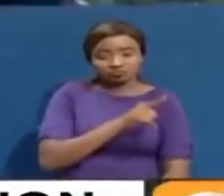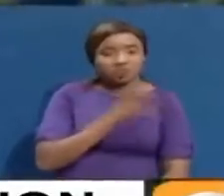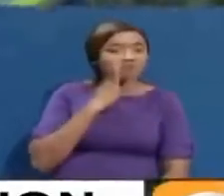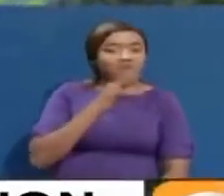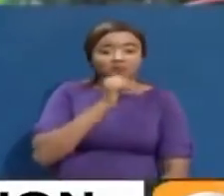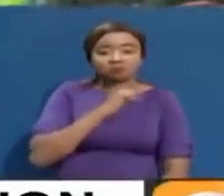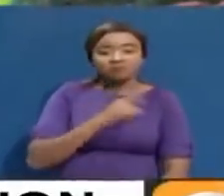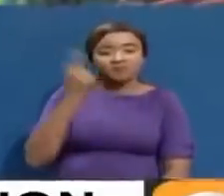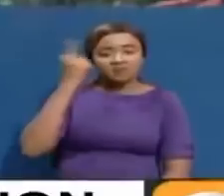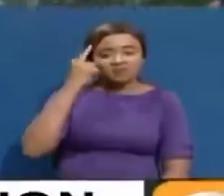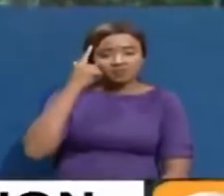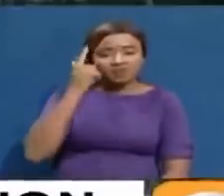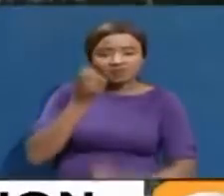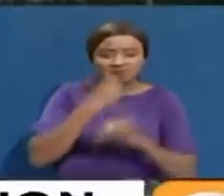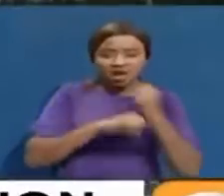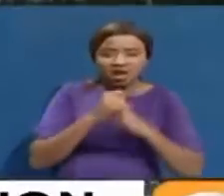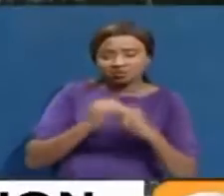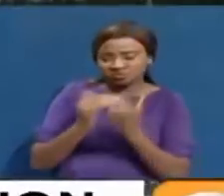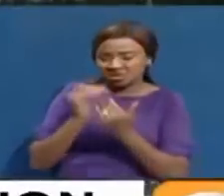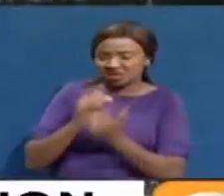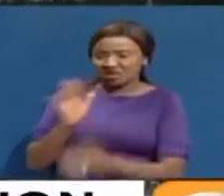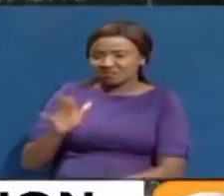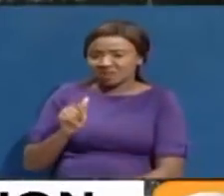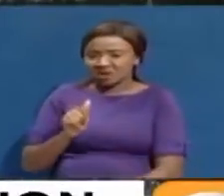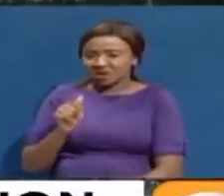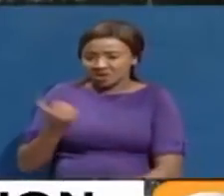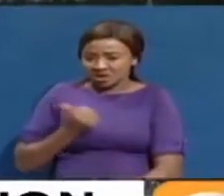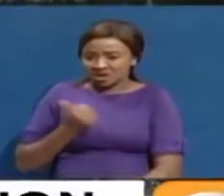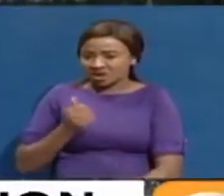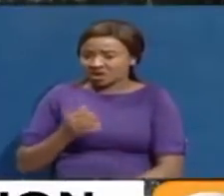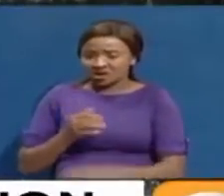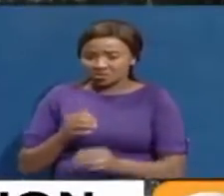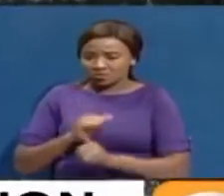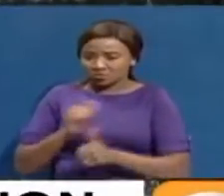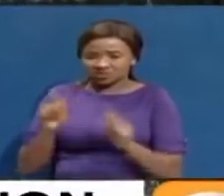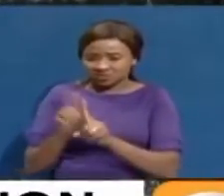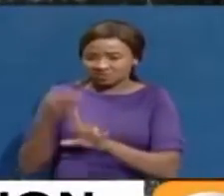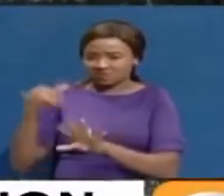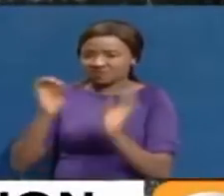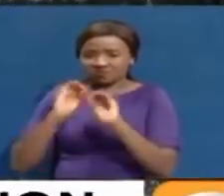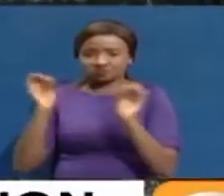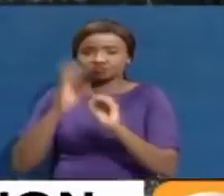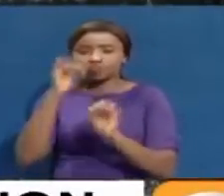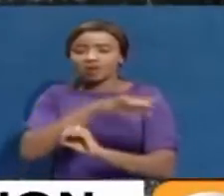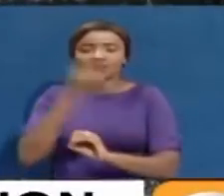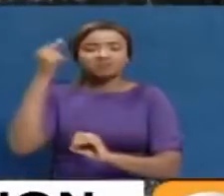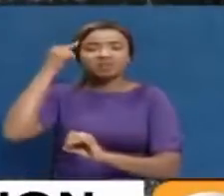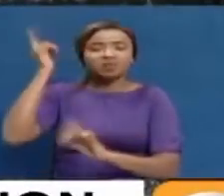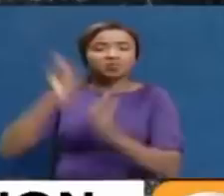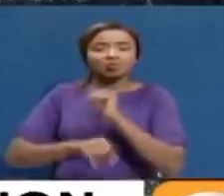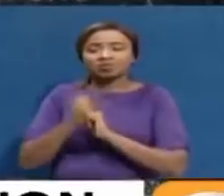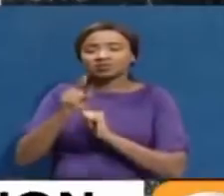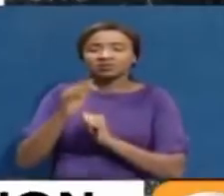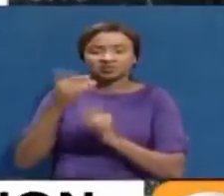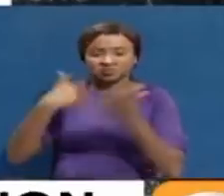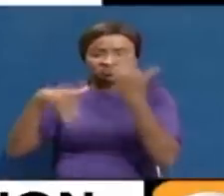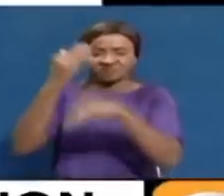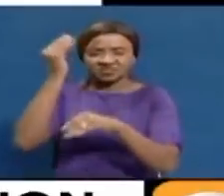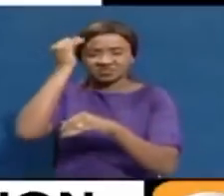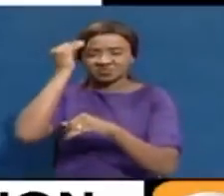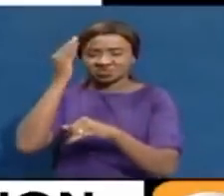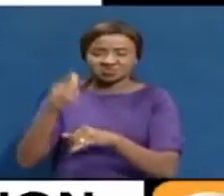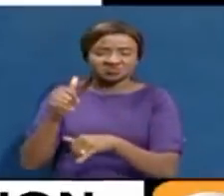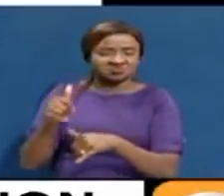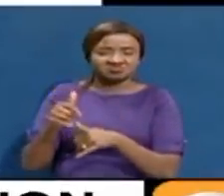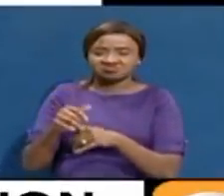education was changing her lifestyle. In a section of her alleged confession, Wangari says when visitors came home, her grandmother